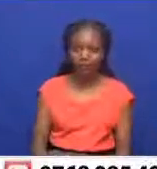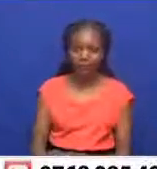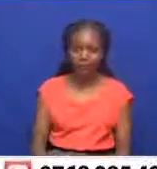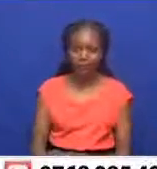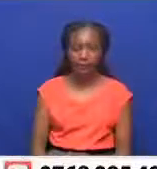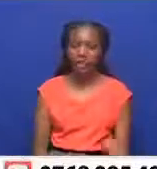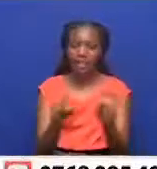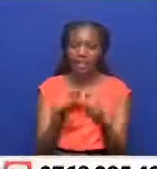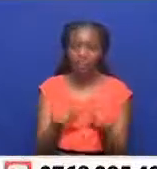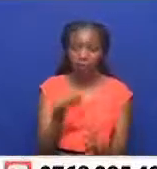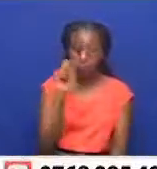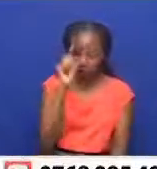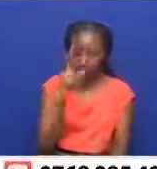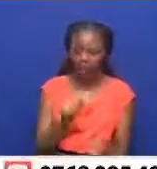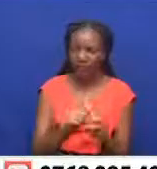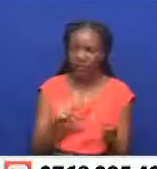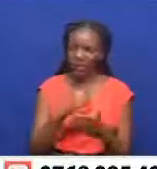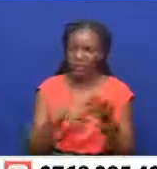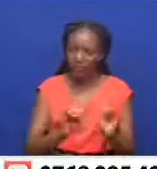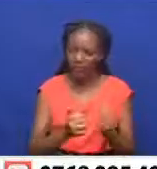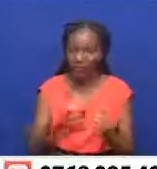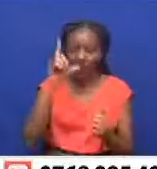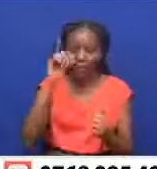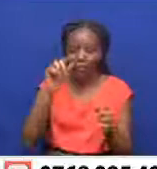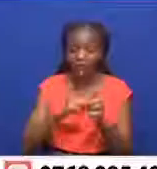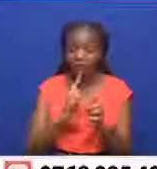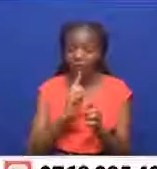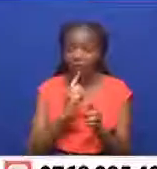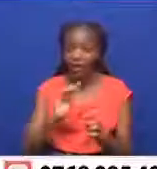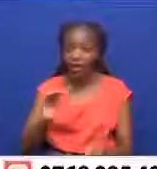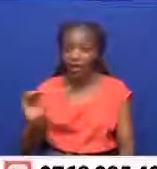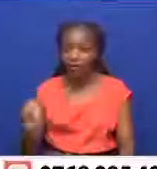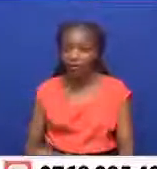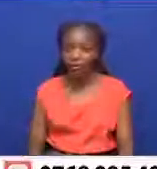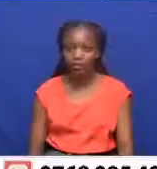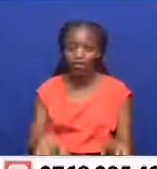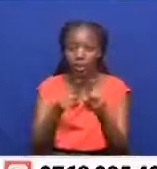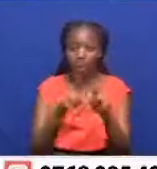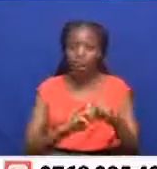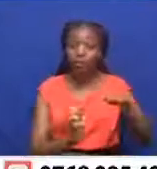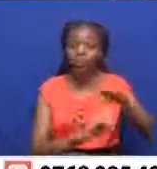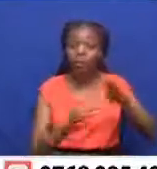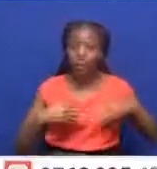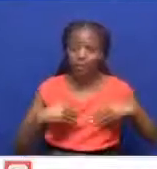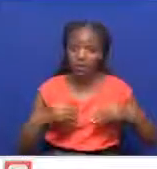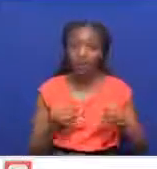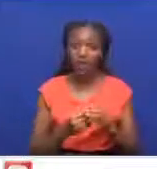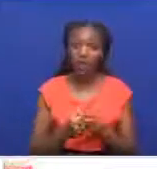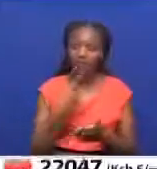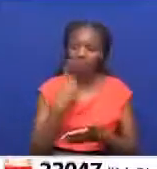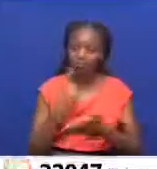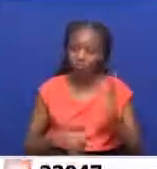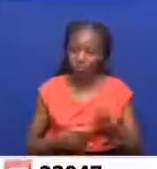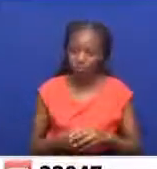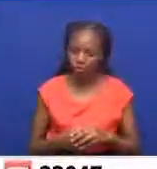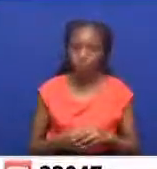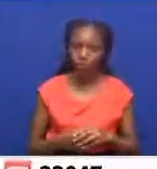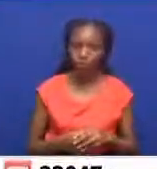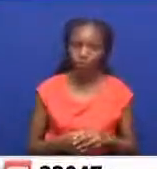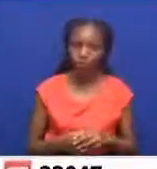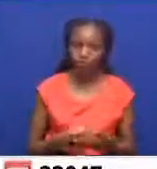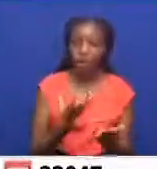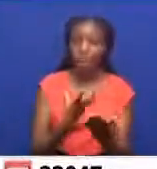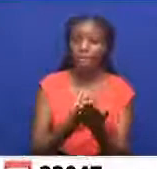to determine what is happening in Mombasa and Turkana. Meanwhile, the Ministry of Health has refuted claims that donor funds